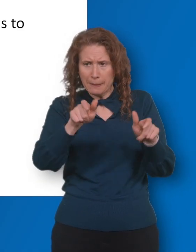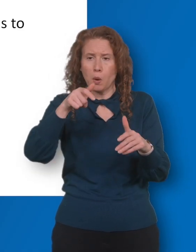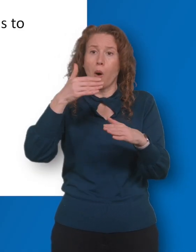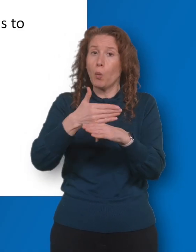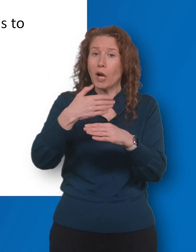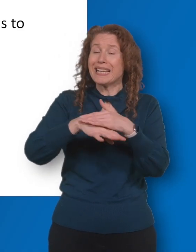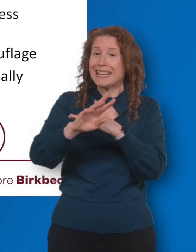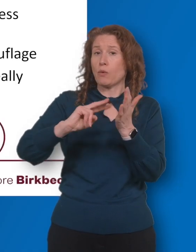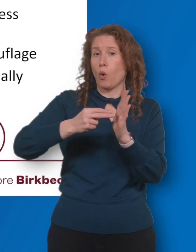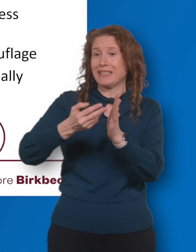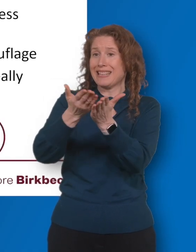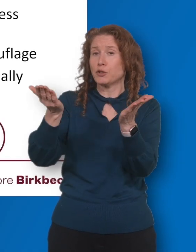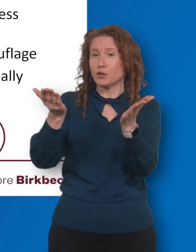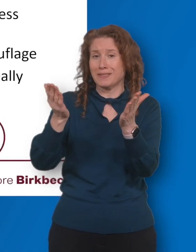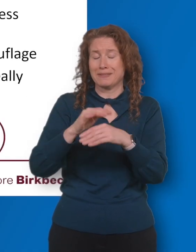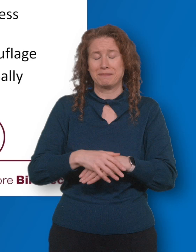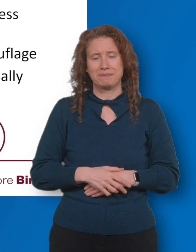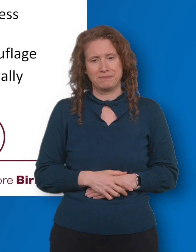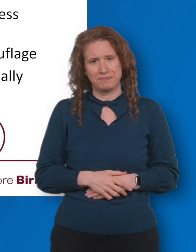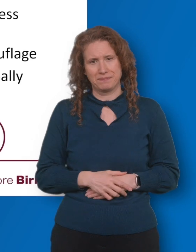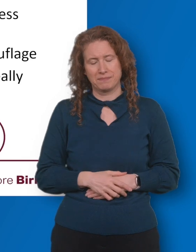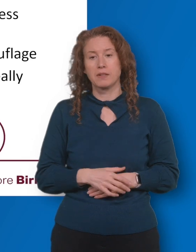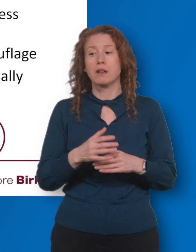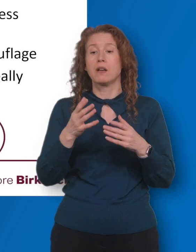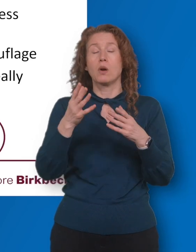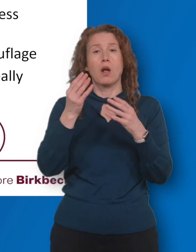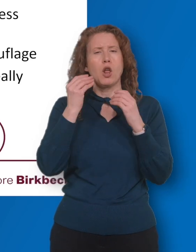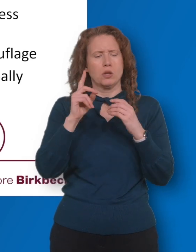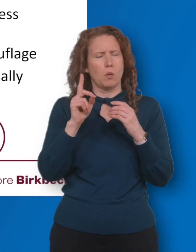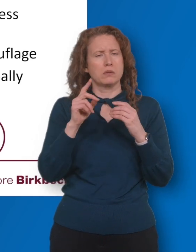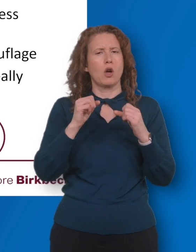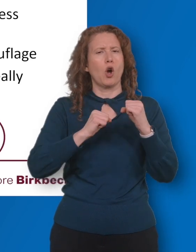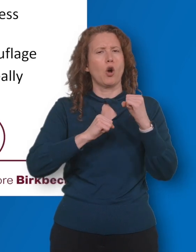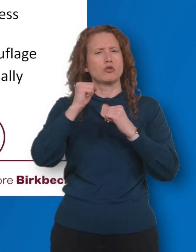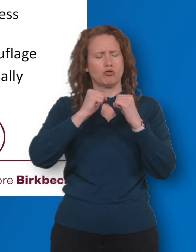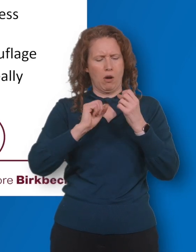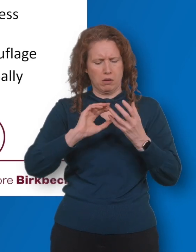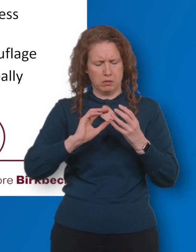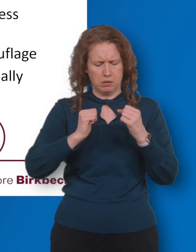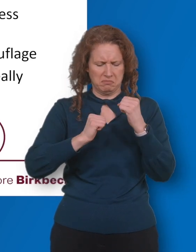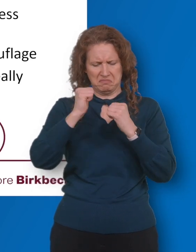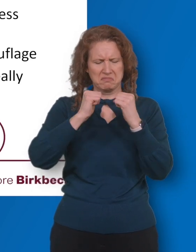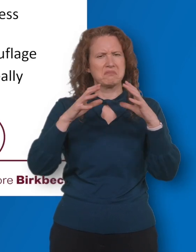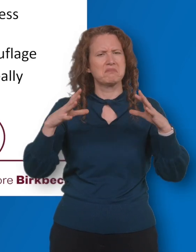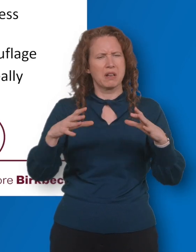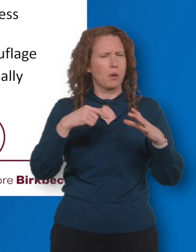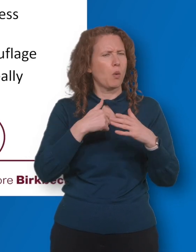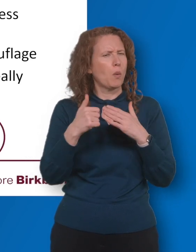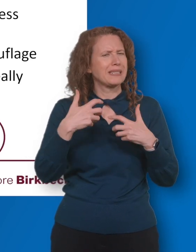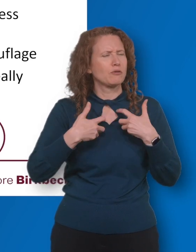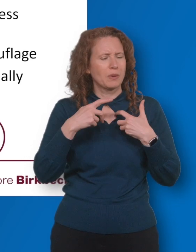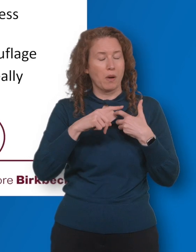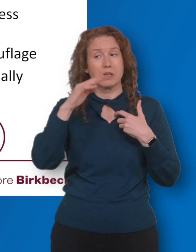organizations. What we learned about constructs. So one of the constructs that we are always interested in is